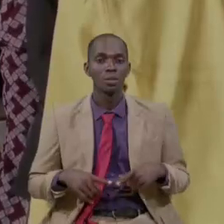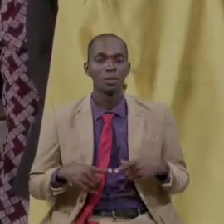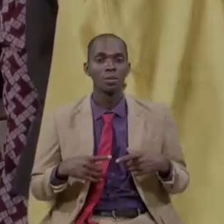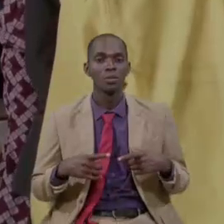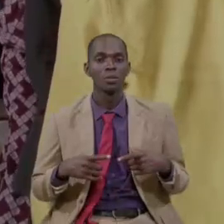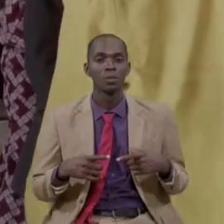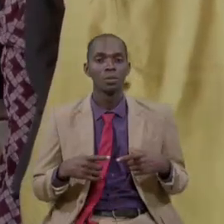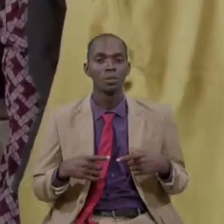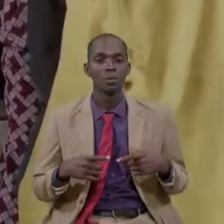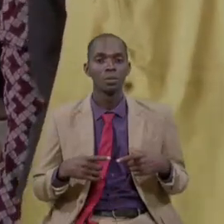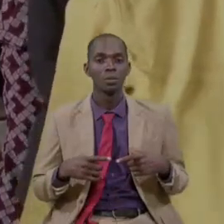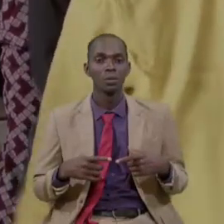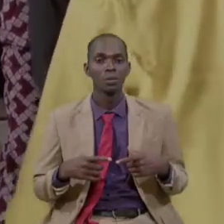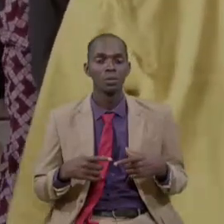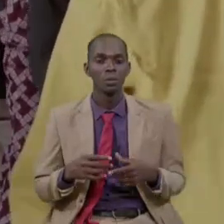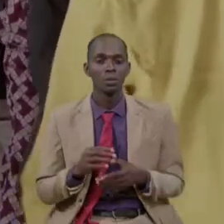to minister,